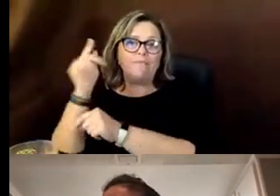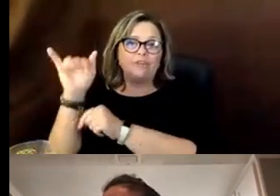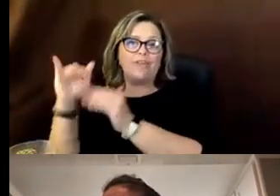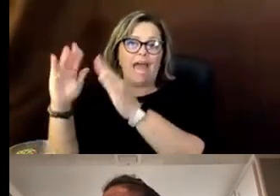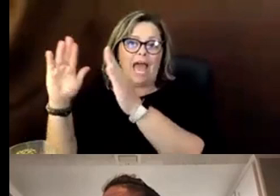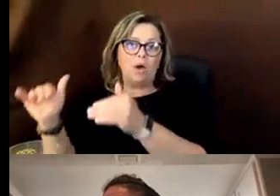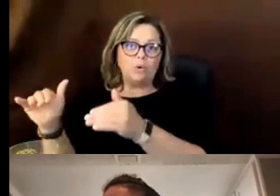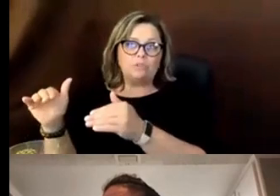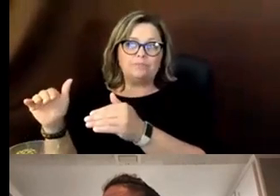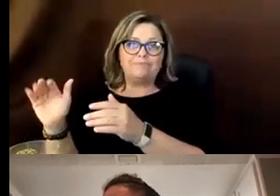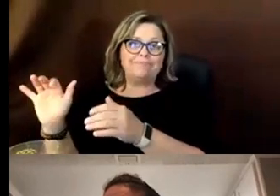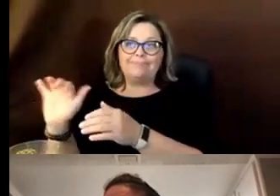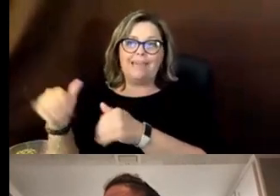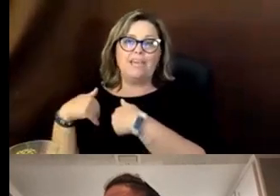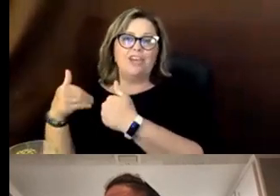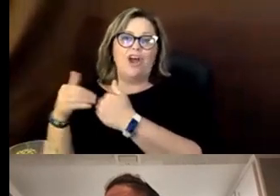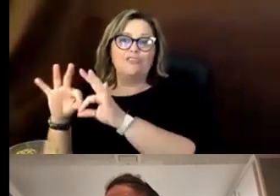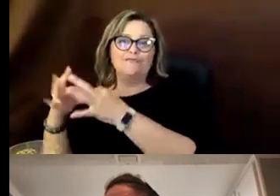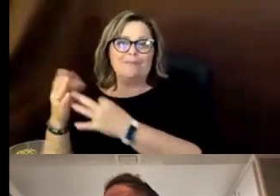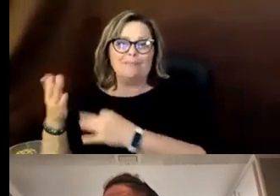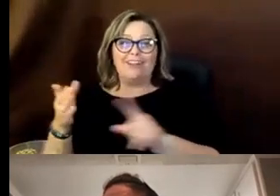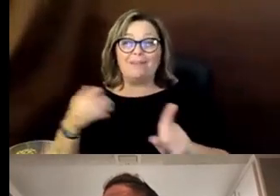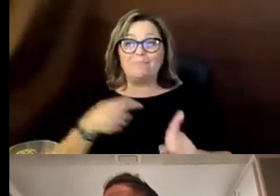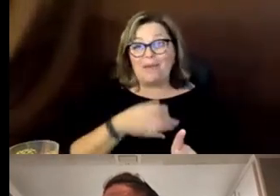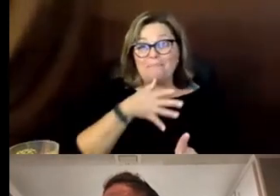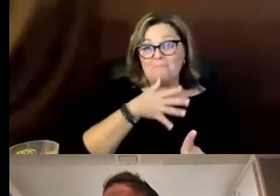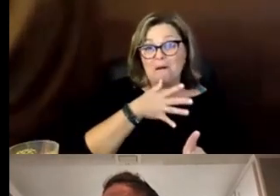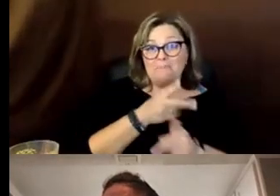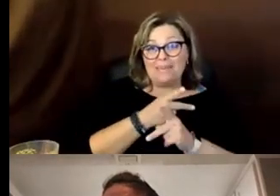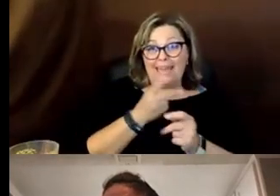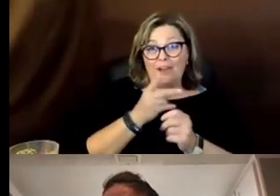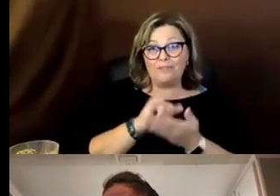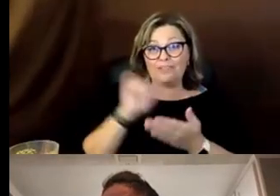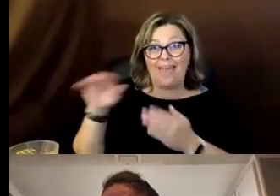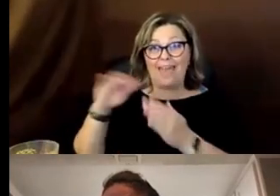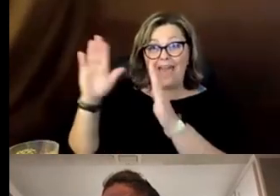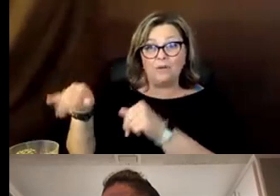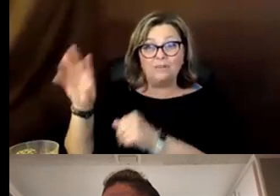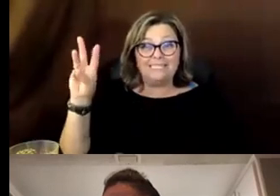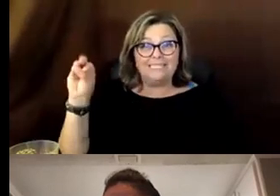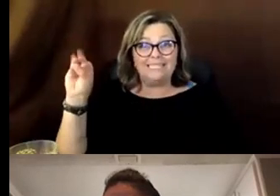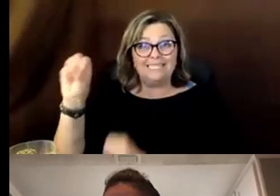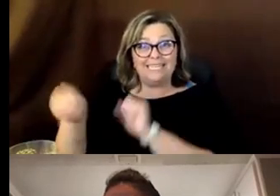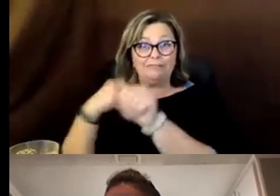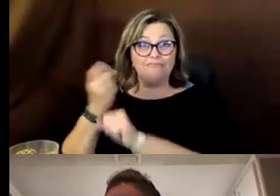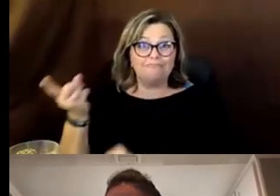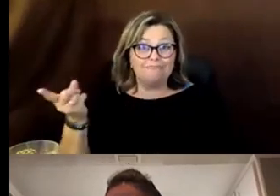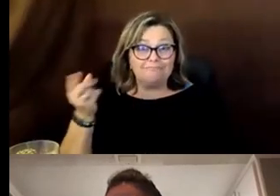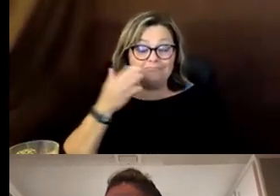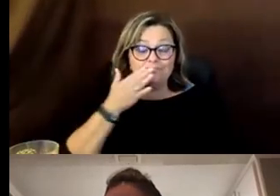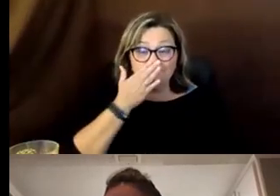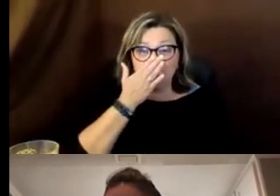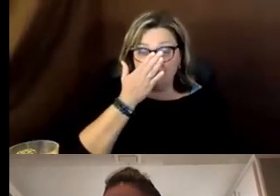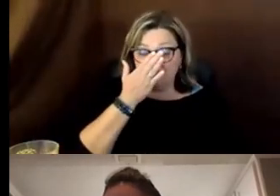as she has done for almost 60 years. So all of the things that Bruce